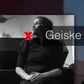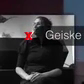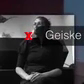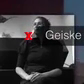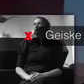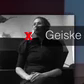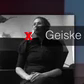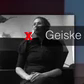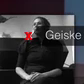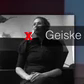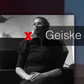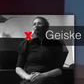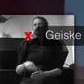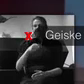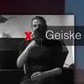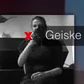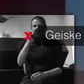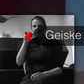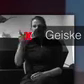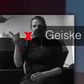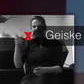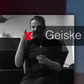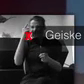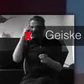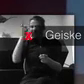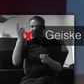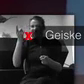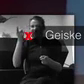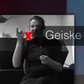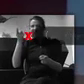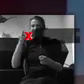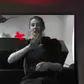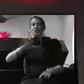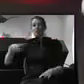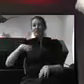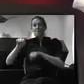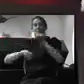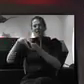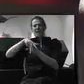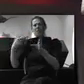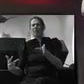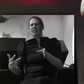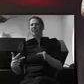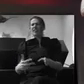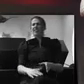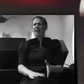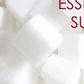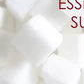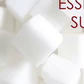Do you remember falling as a child off your bike? You were crying all the way home with a bleeding